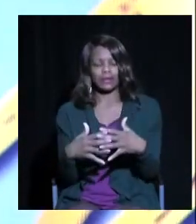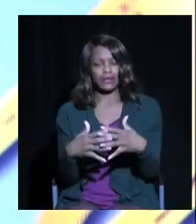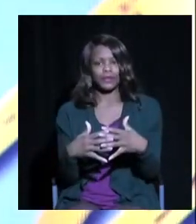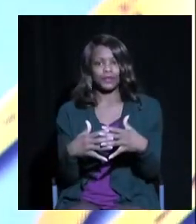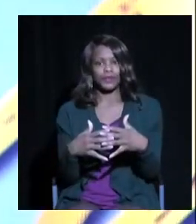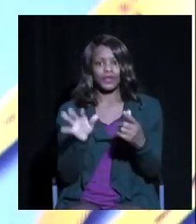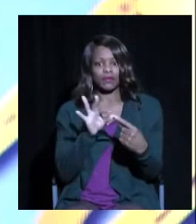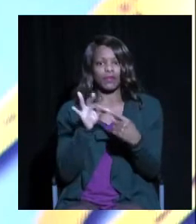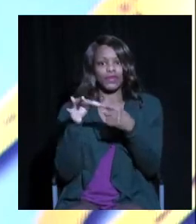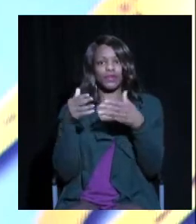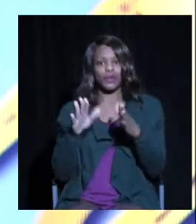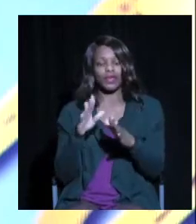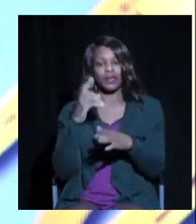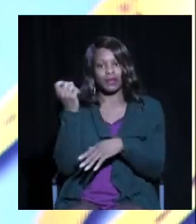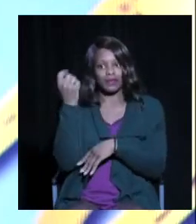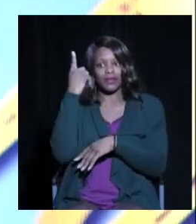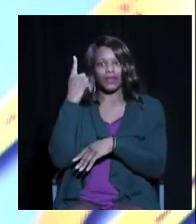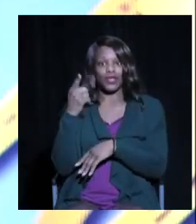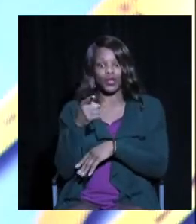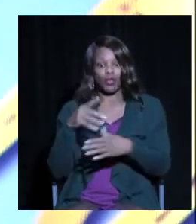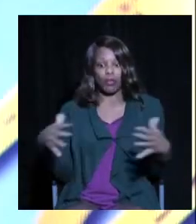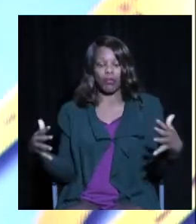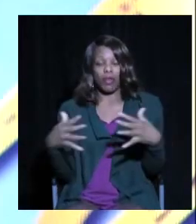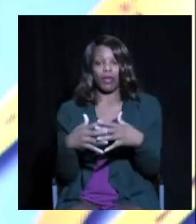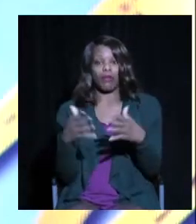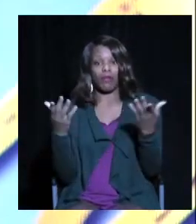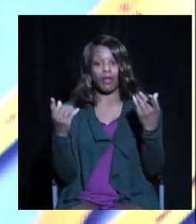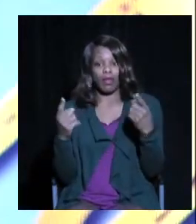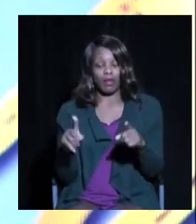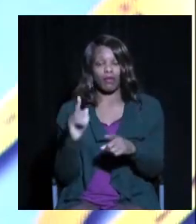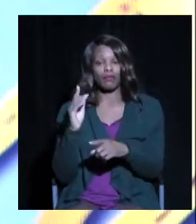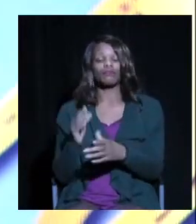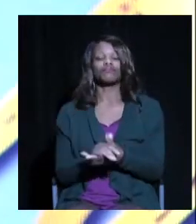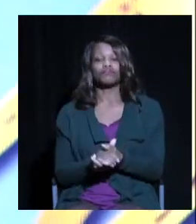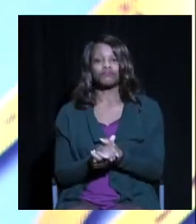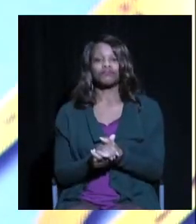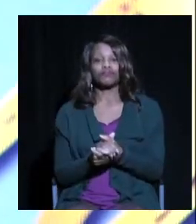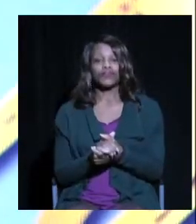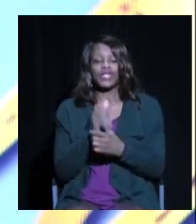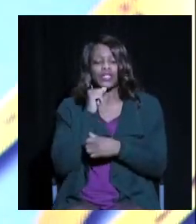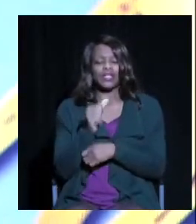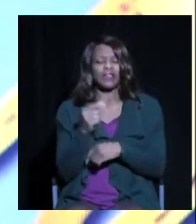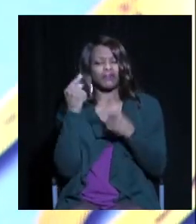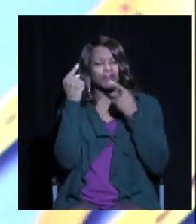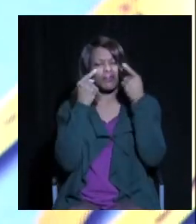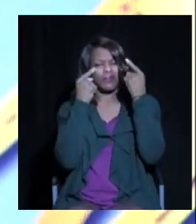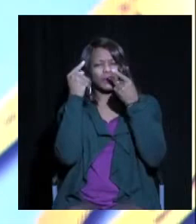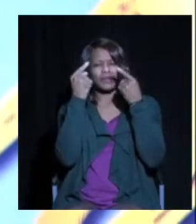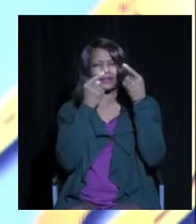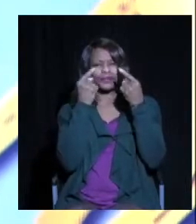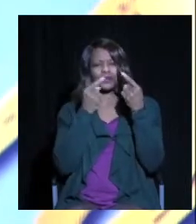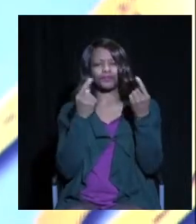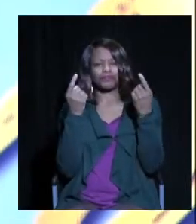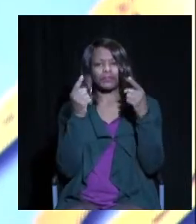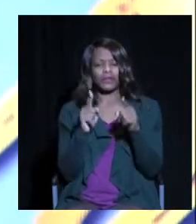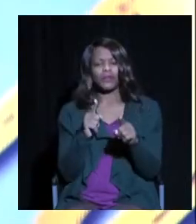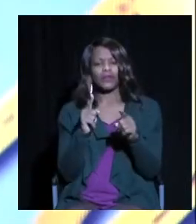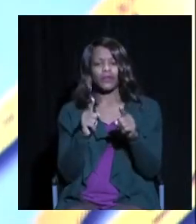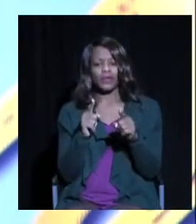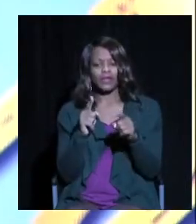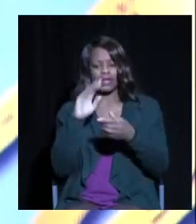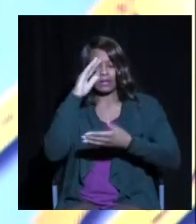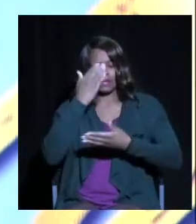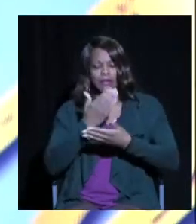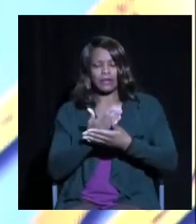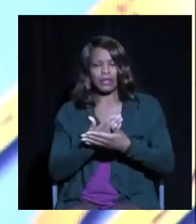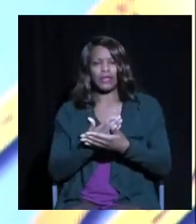you're having a child. One unique thing for Mary here is she's not wondering whatever will come of this son of